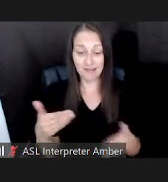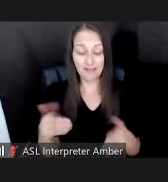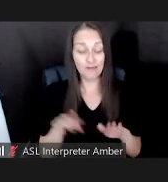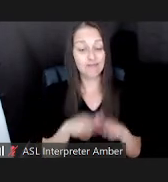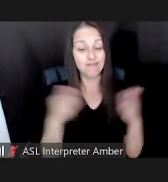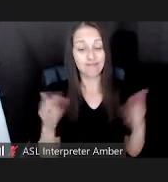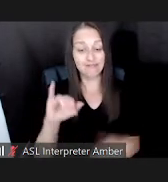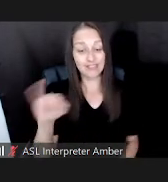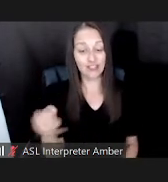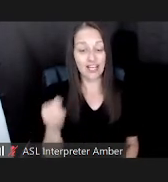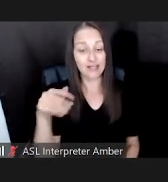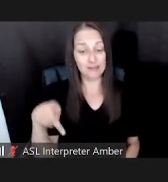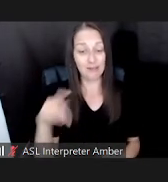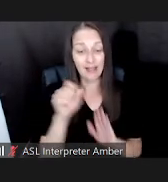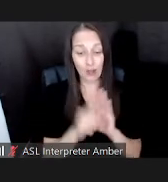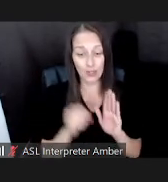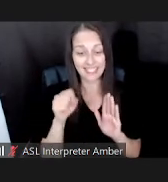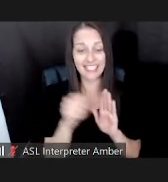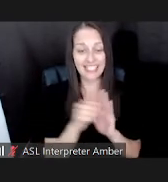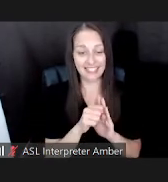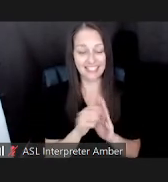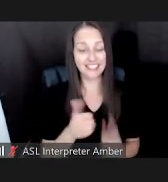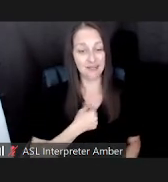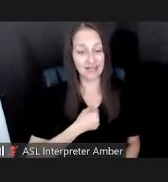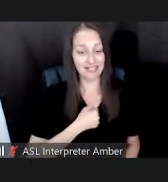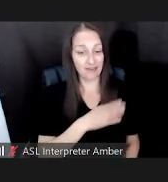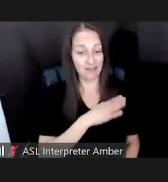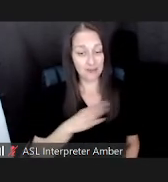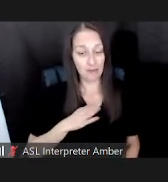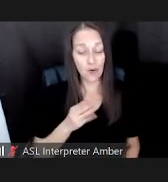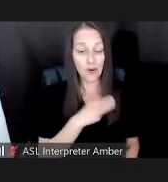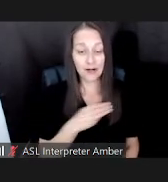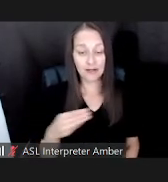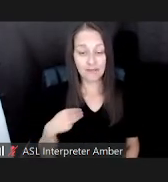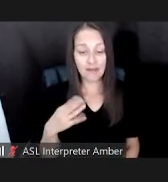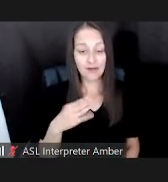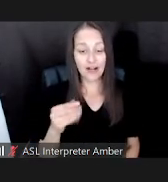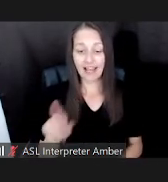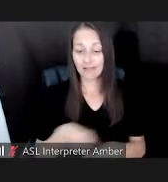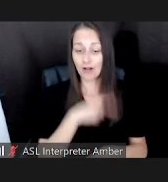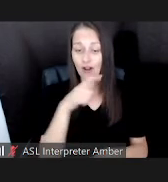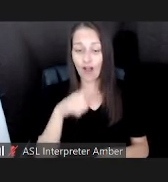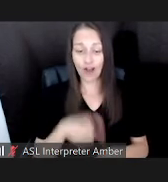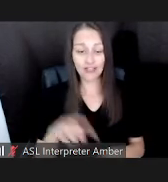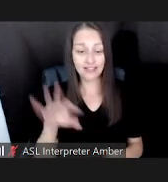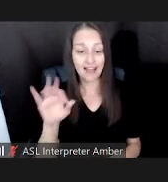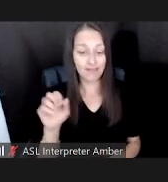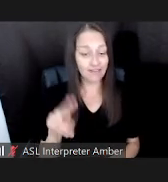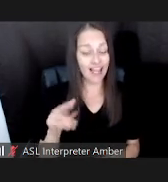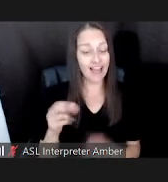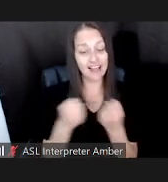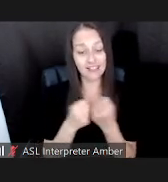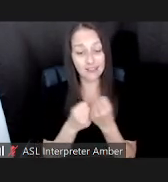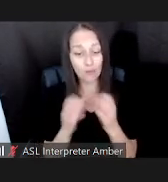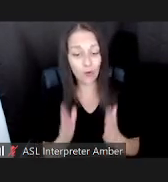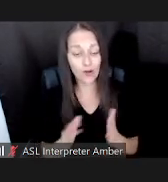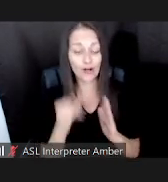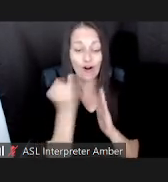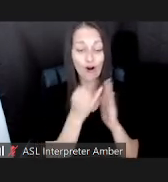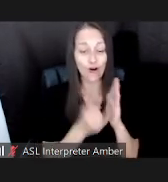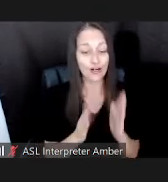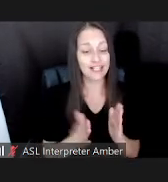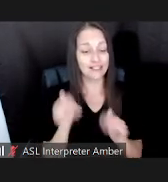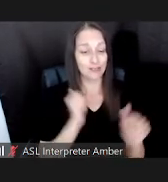Pillow season, both as a board member and as a longtime fan, patron, artist, performer at the